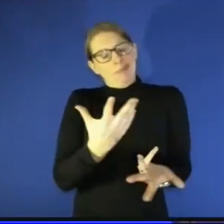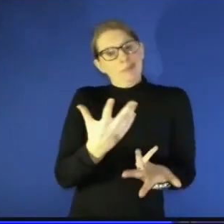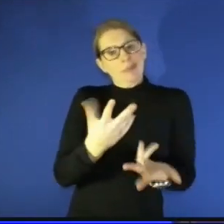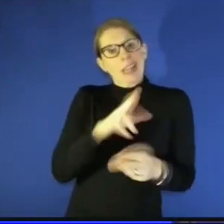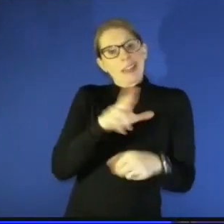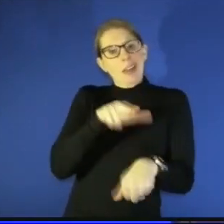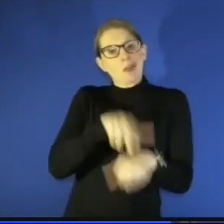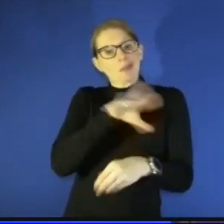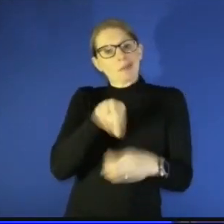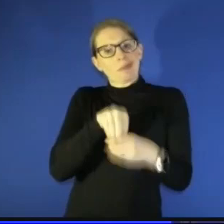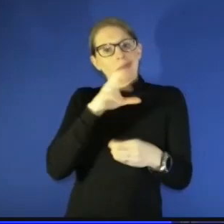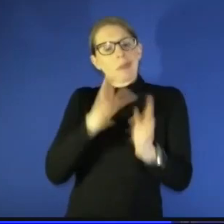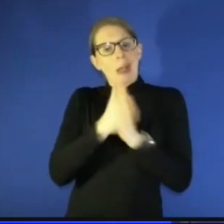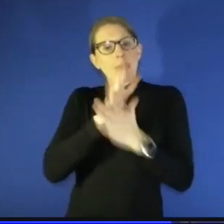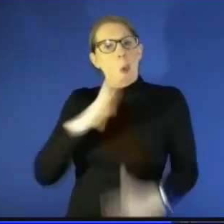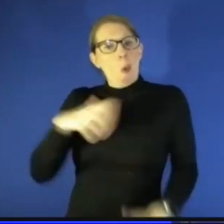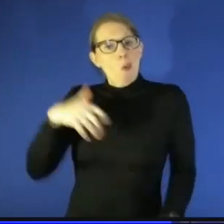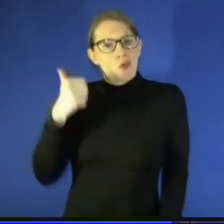Now, I